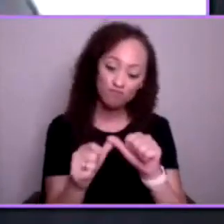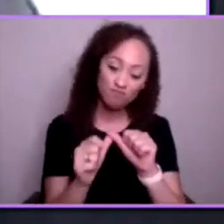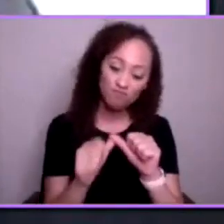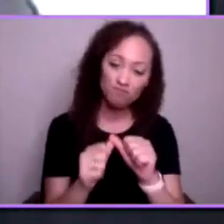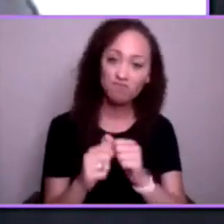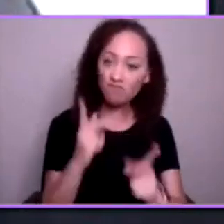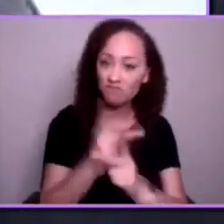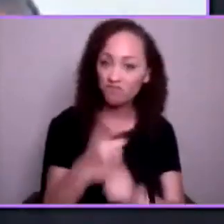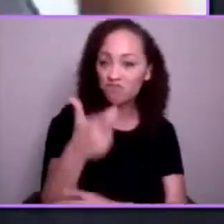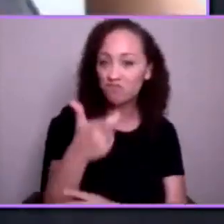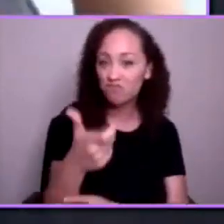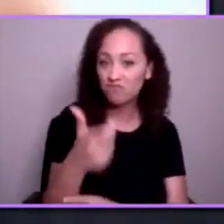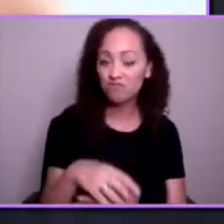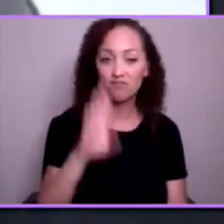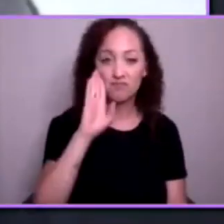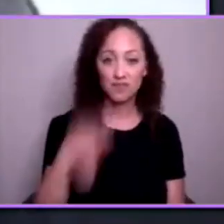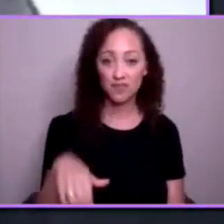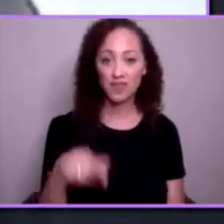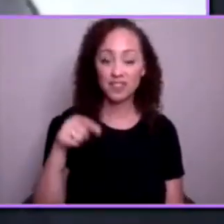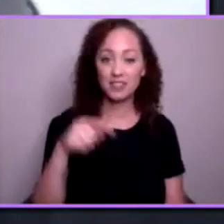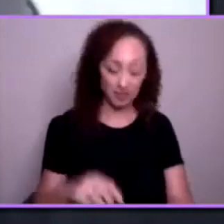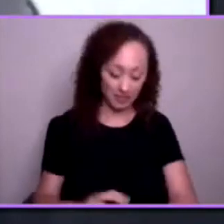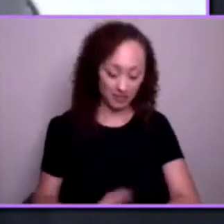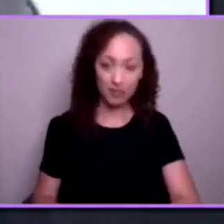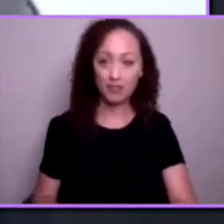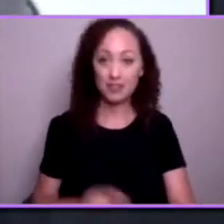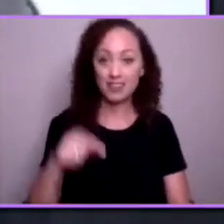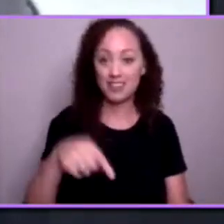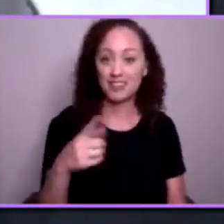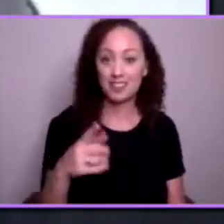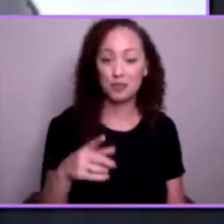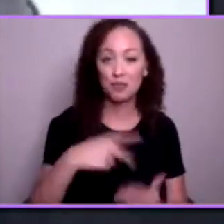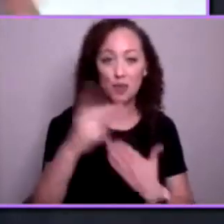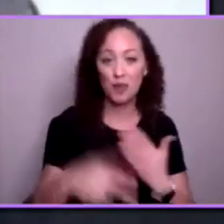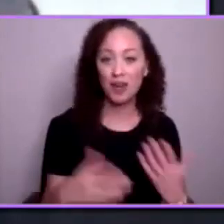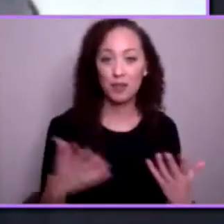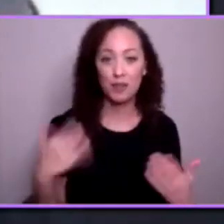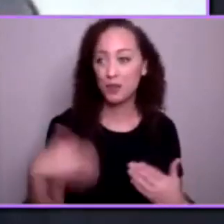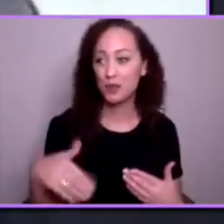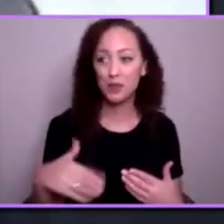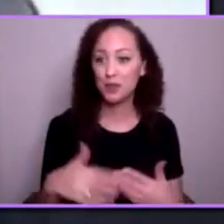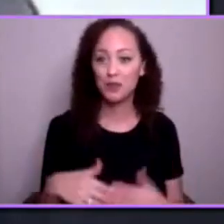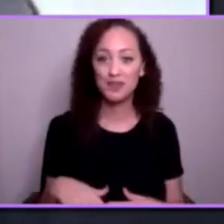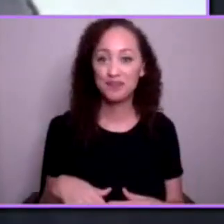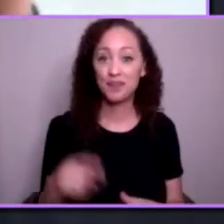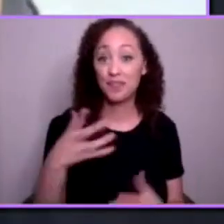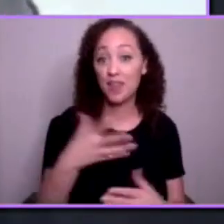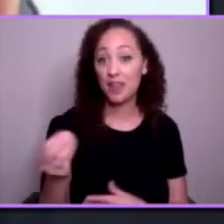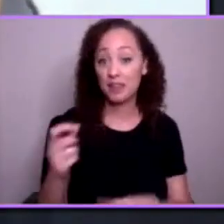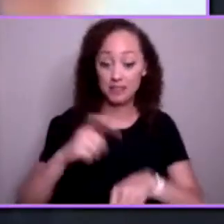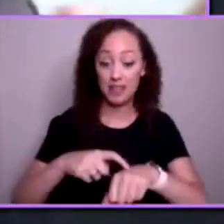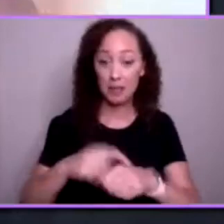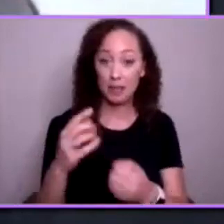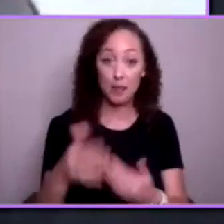running over time. Shocking. But we really appreciate those of you who are sticking around and then who are going to share